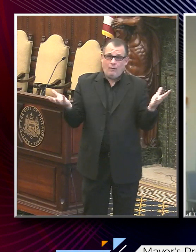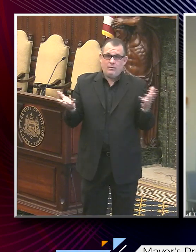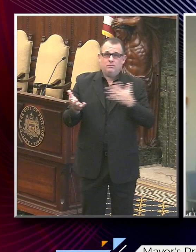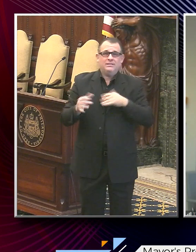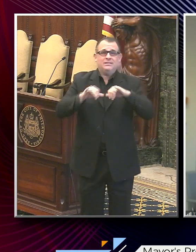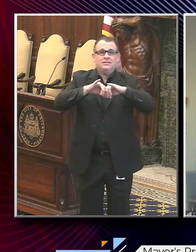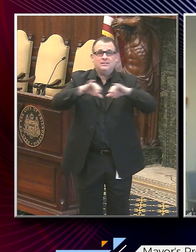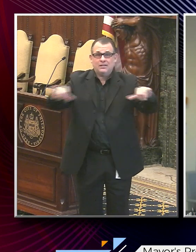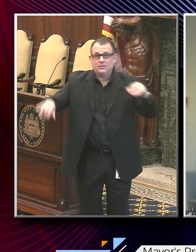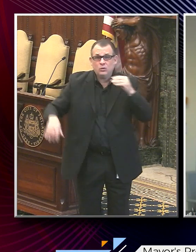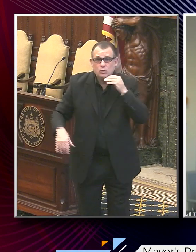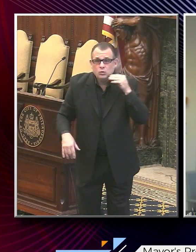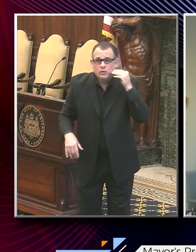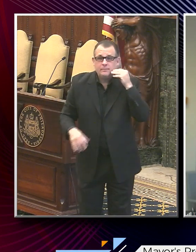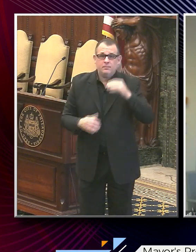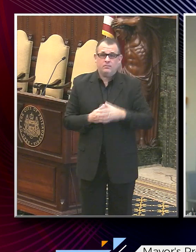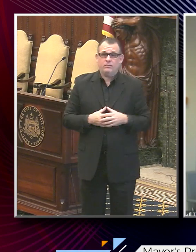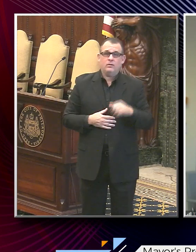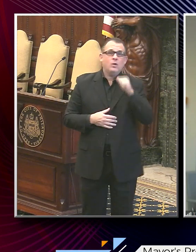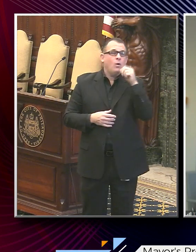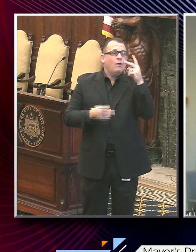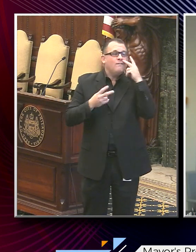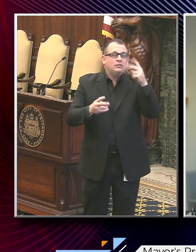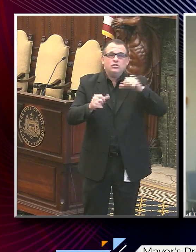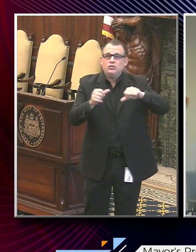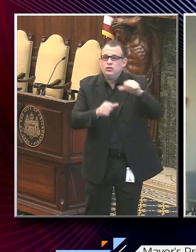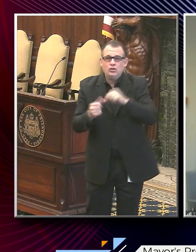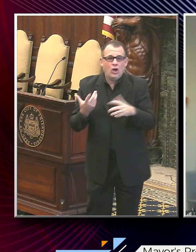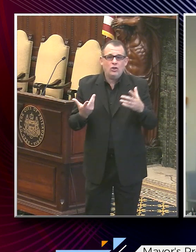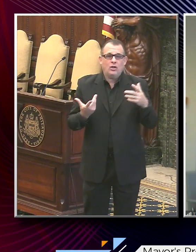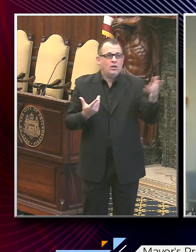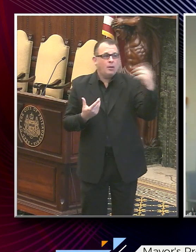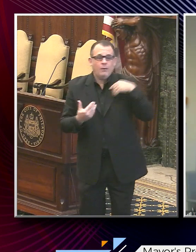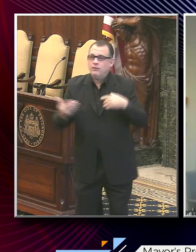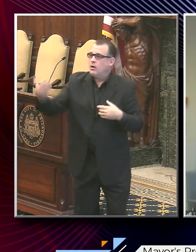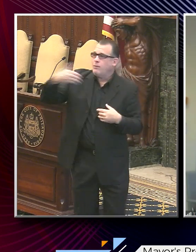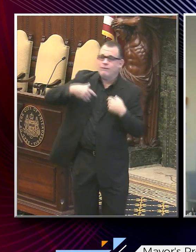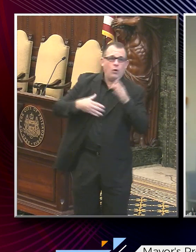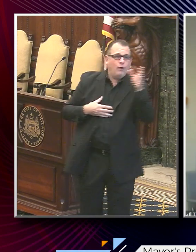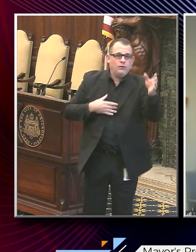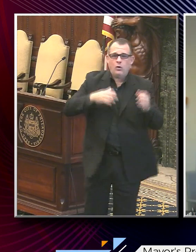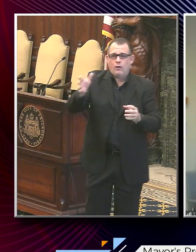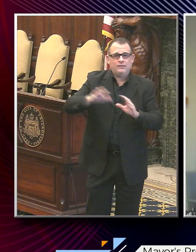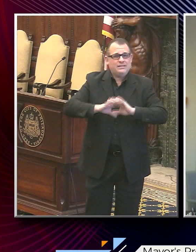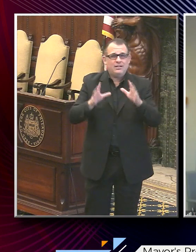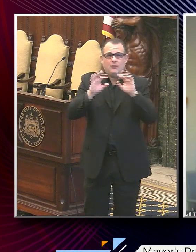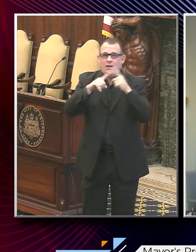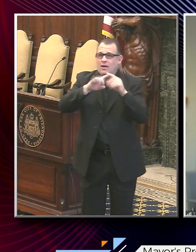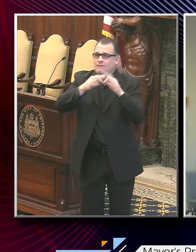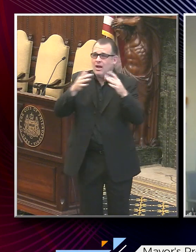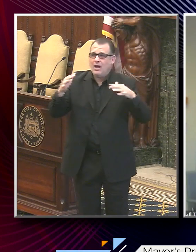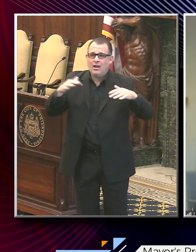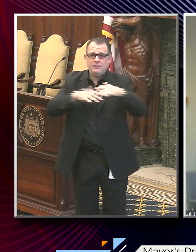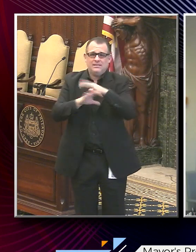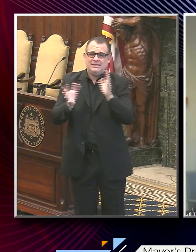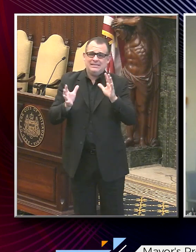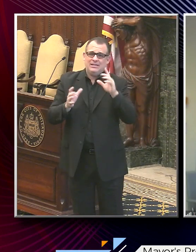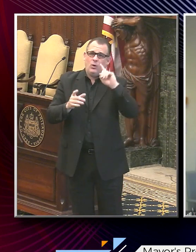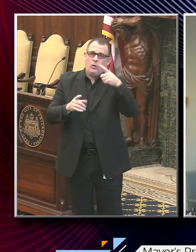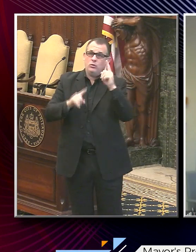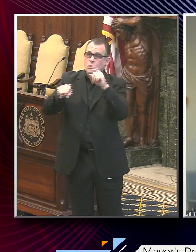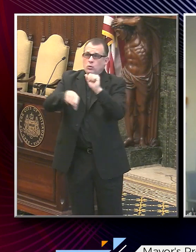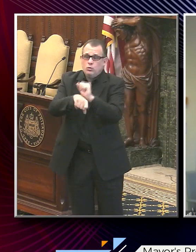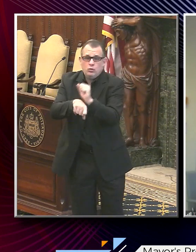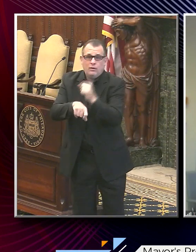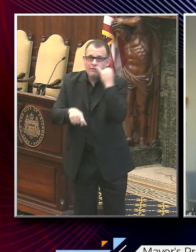as much as possible. Don't visit or have other visitors, even friends and relatives in your home. Don't go to work unless it's absolutely